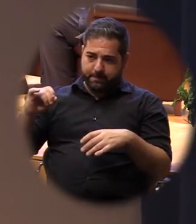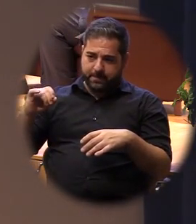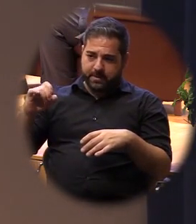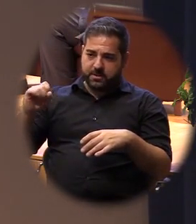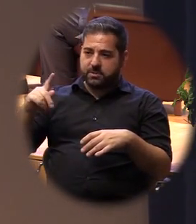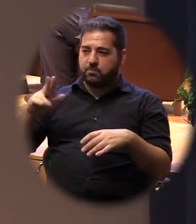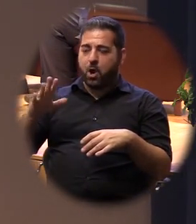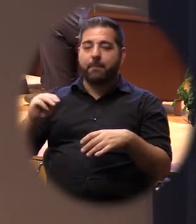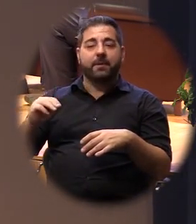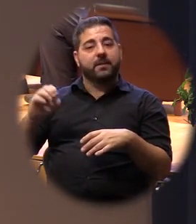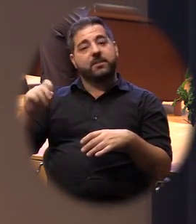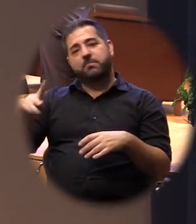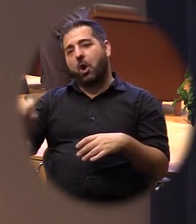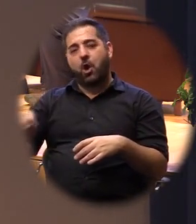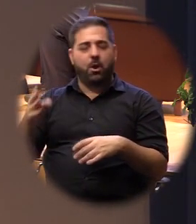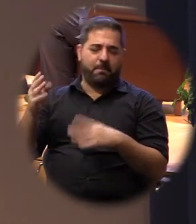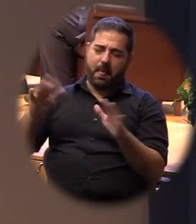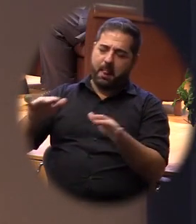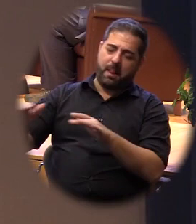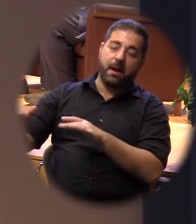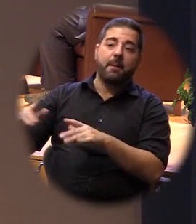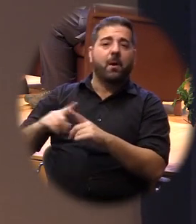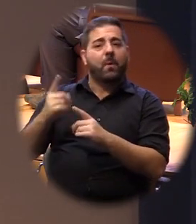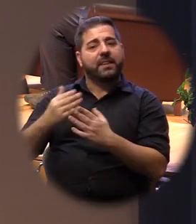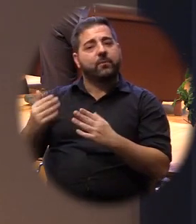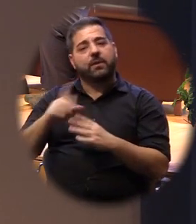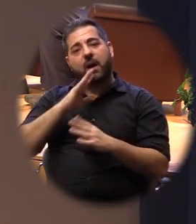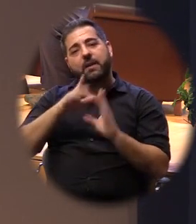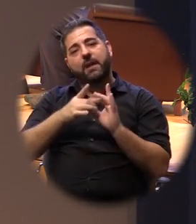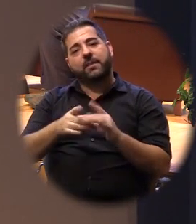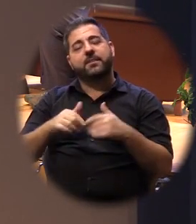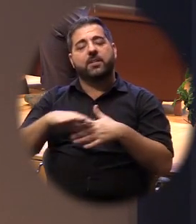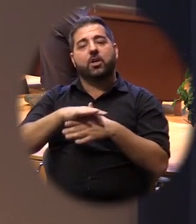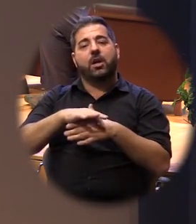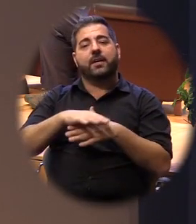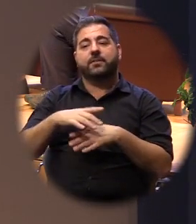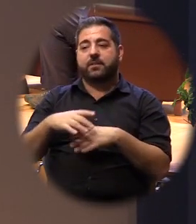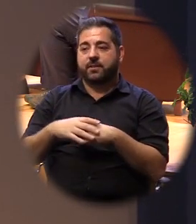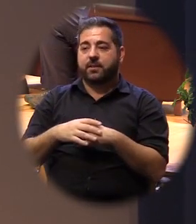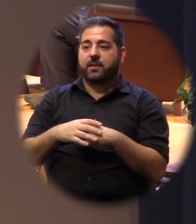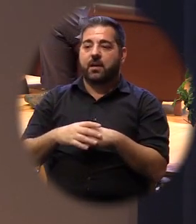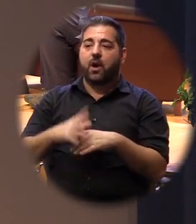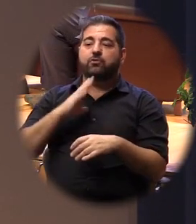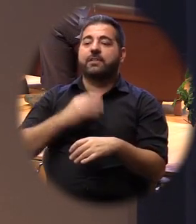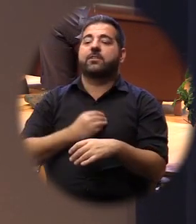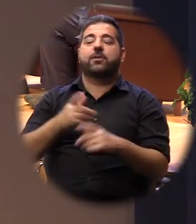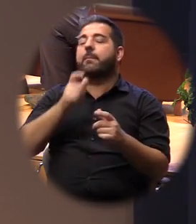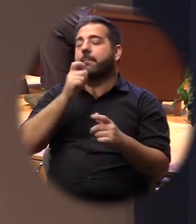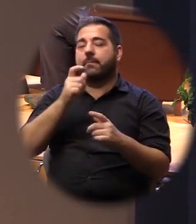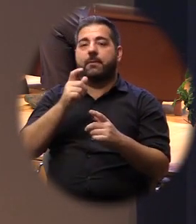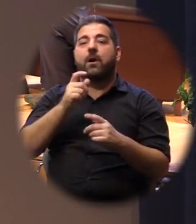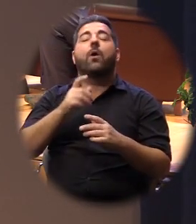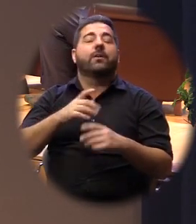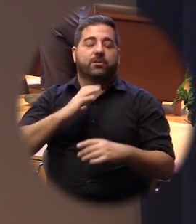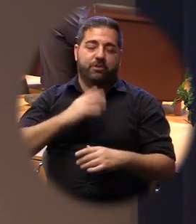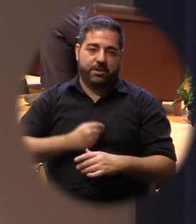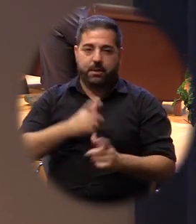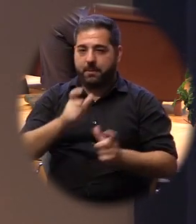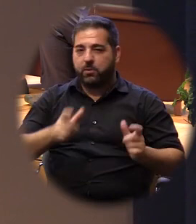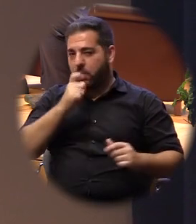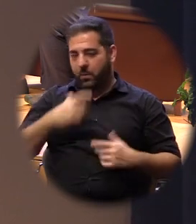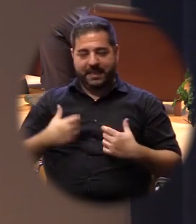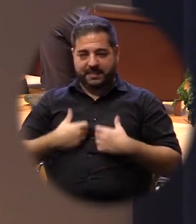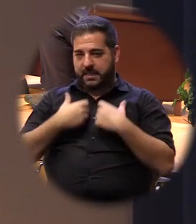uh something that we run into in lots of context in our work in the dialogue of science ethics and religion program is that